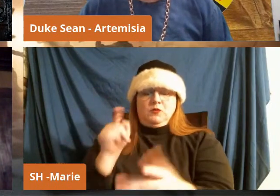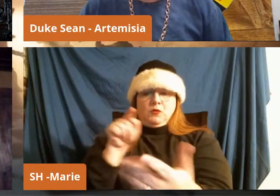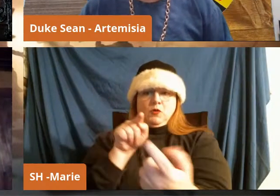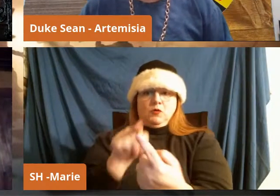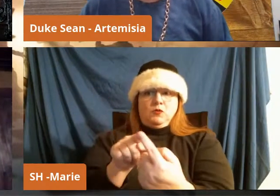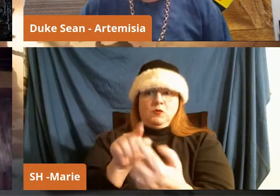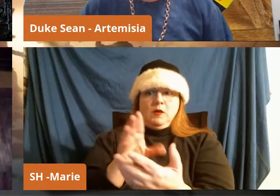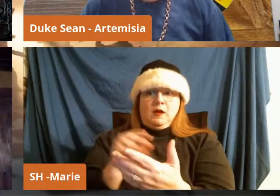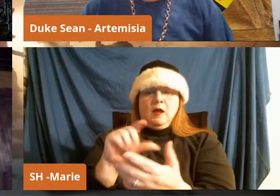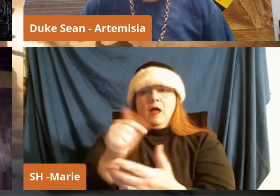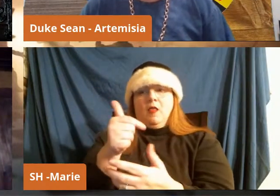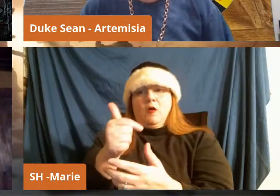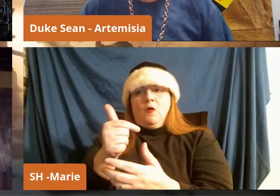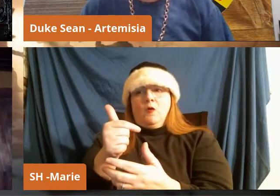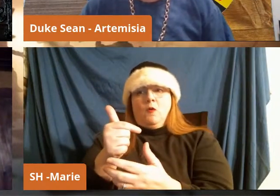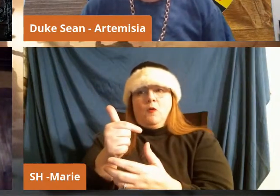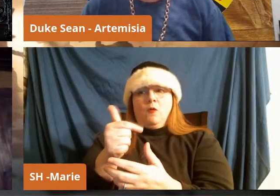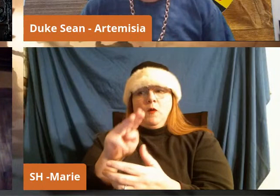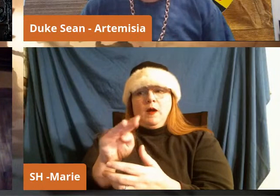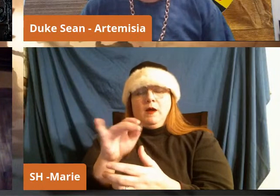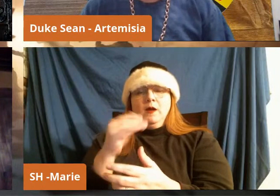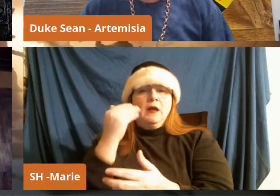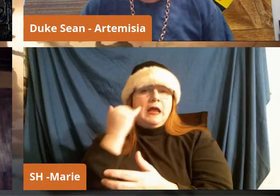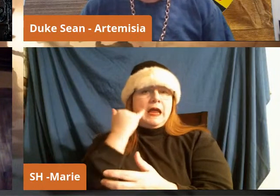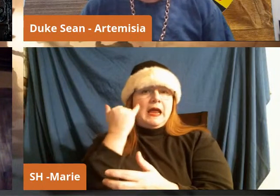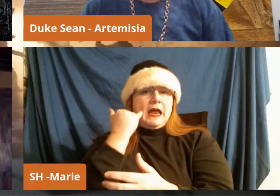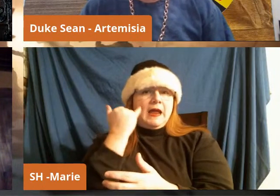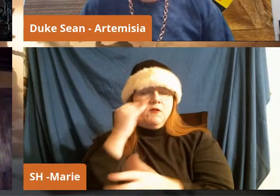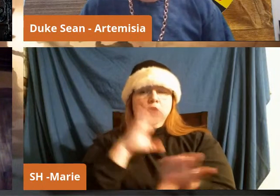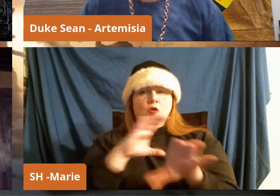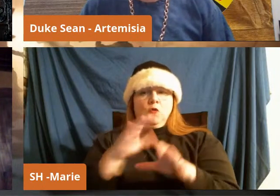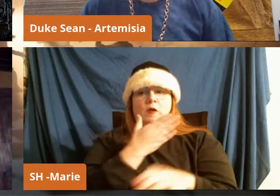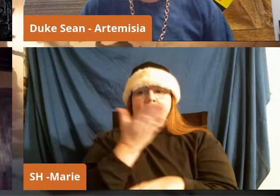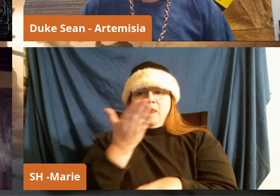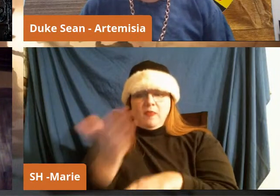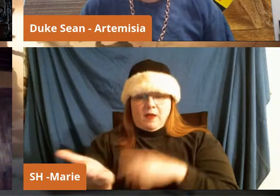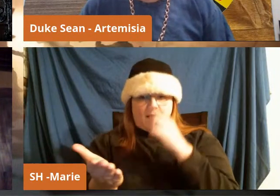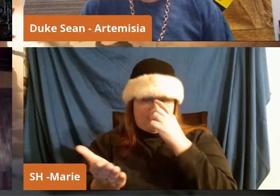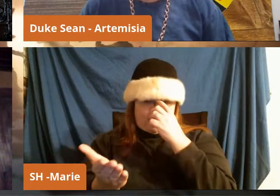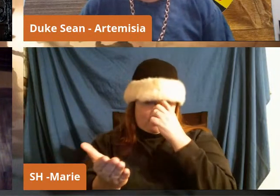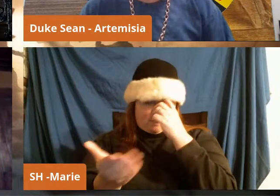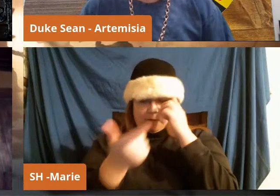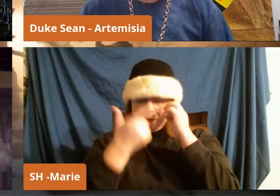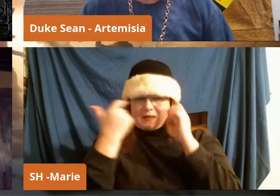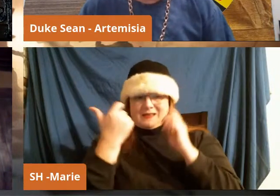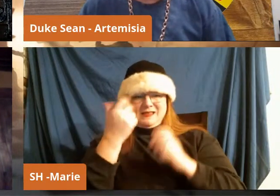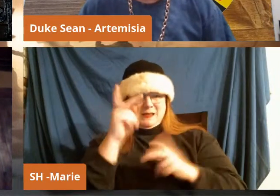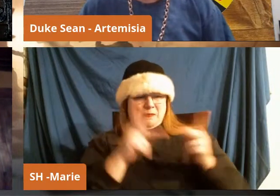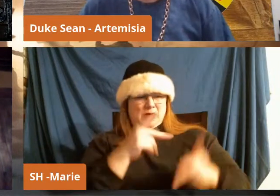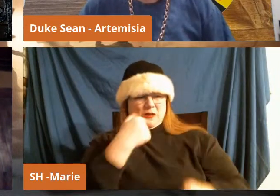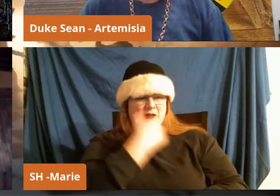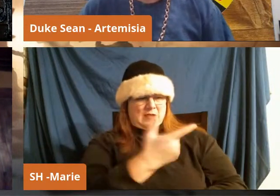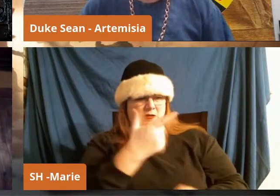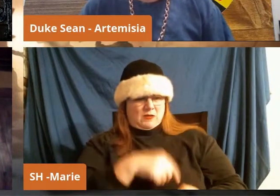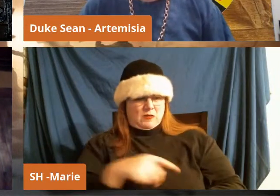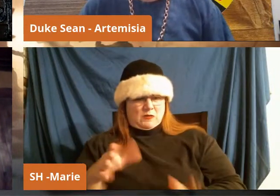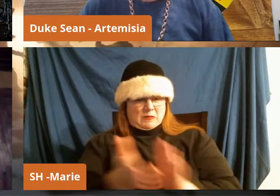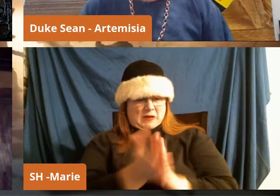And otherwise, if you're doing a thing because somebody says you have to do the thing to get